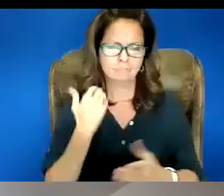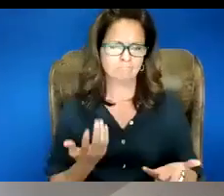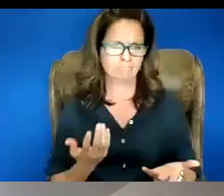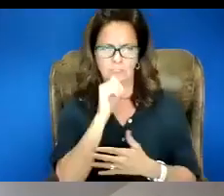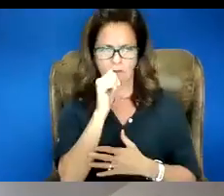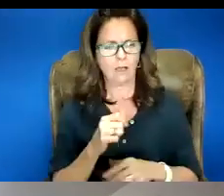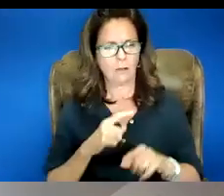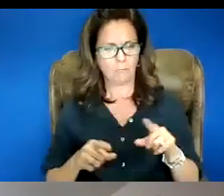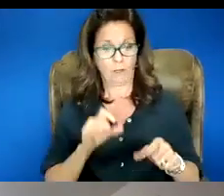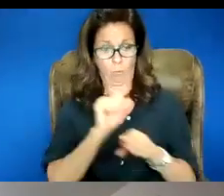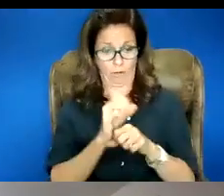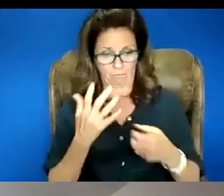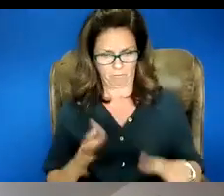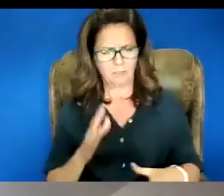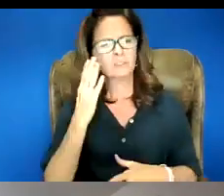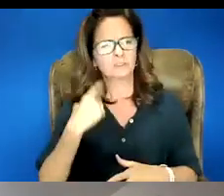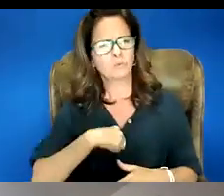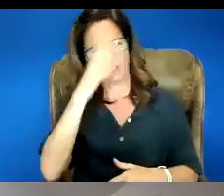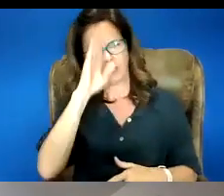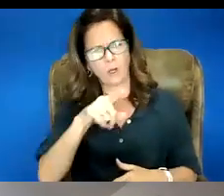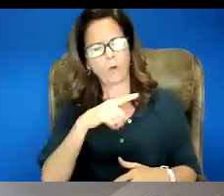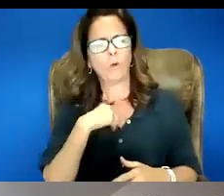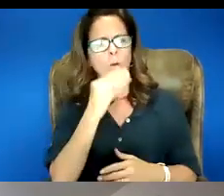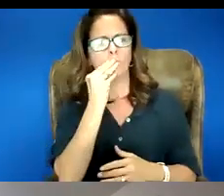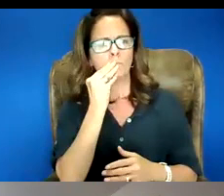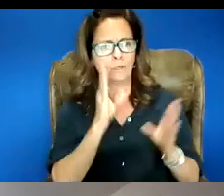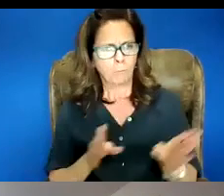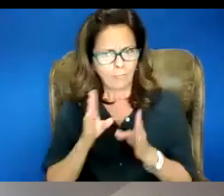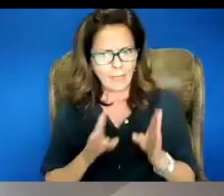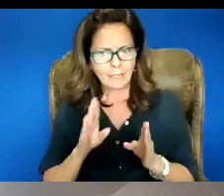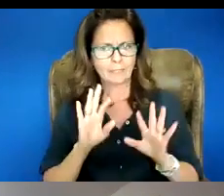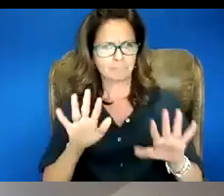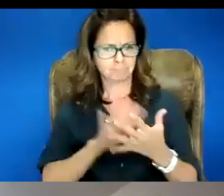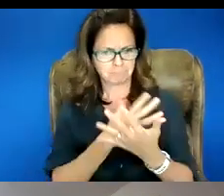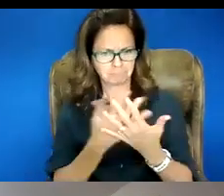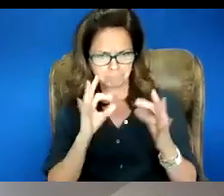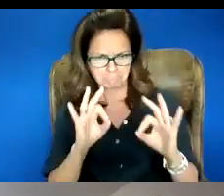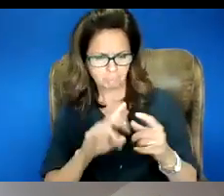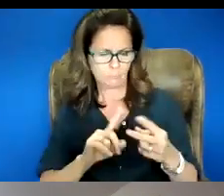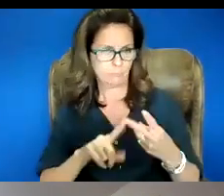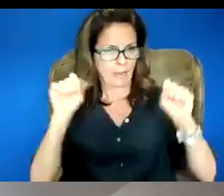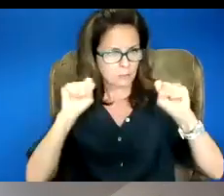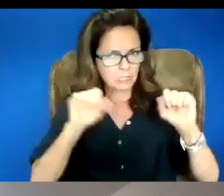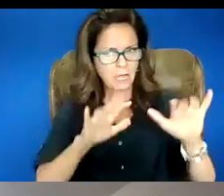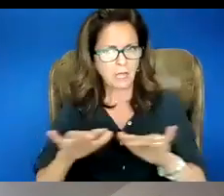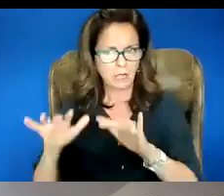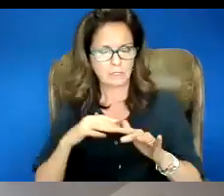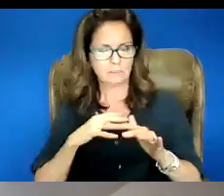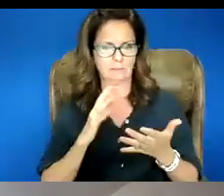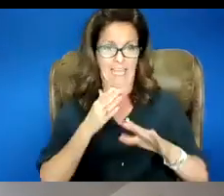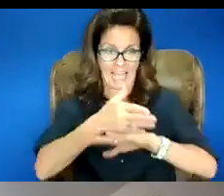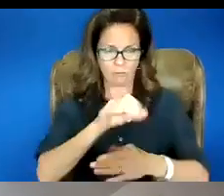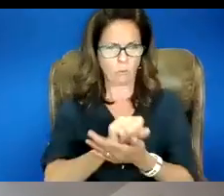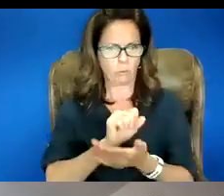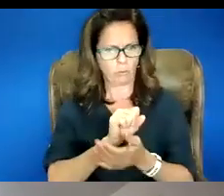your exercise, meal planning, and all of those elements. So it's important for us to make sure that we